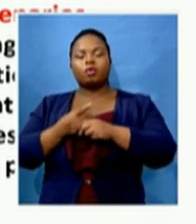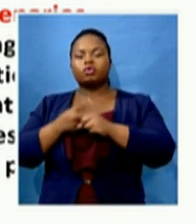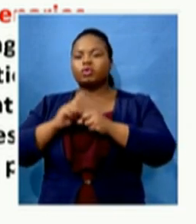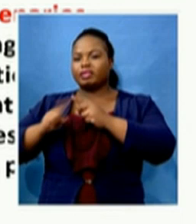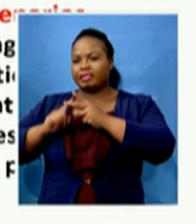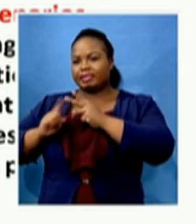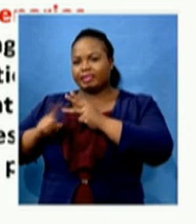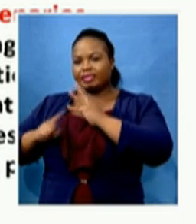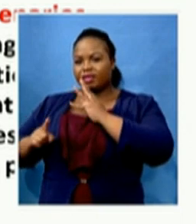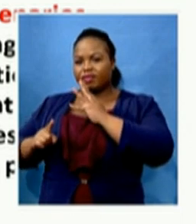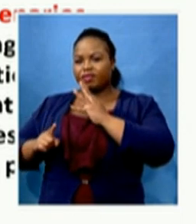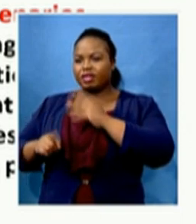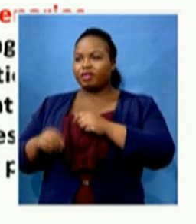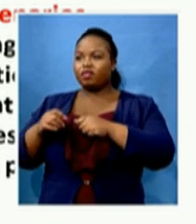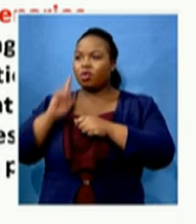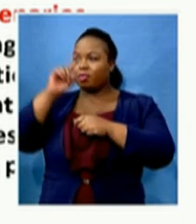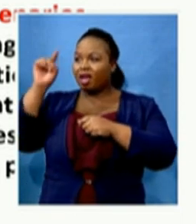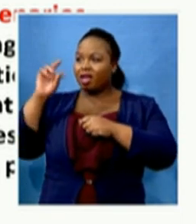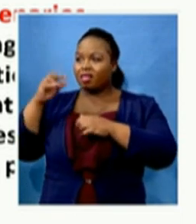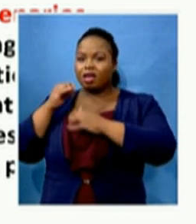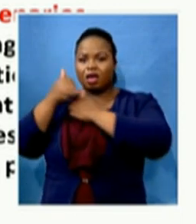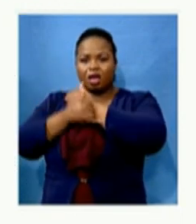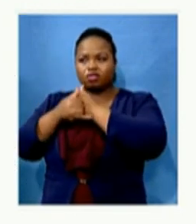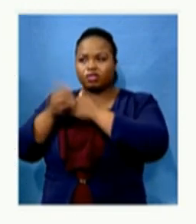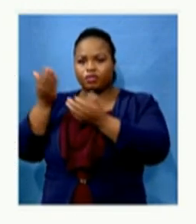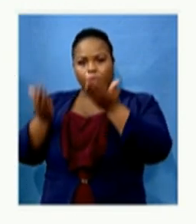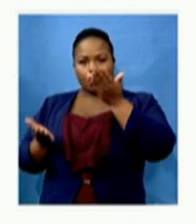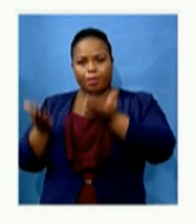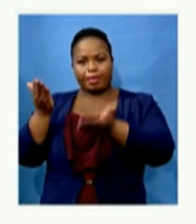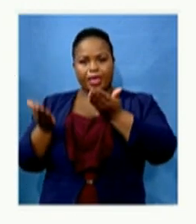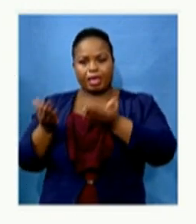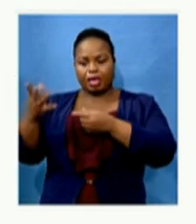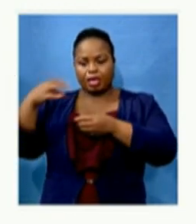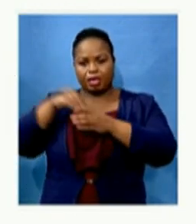can compare the outcomes of different strategies.